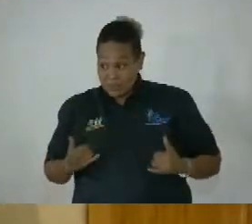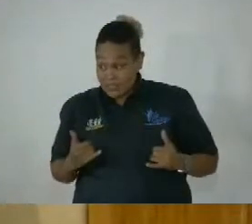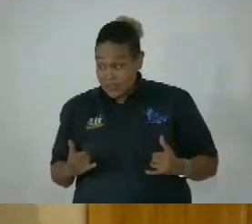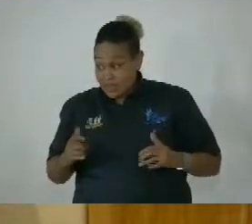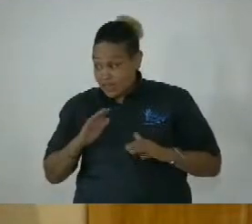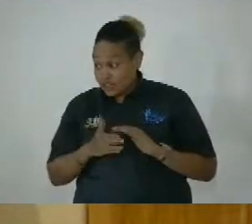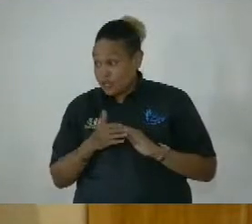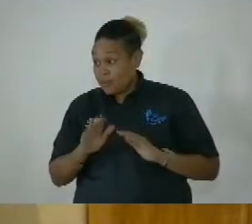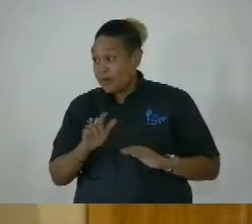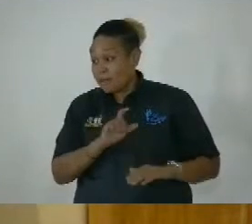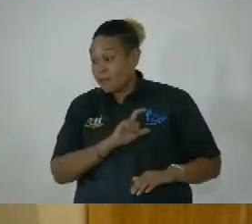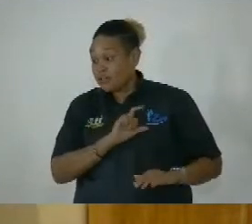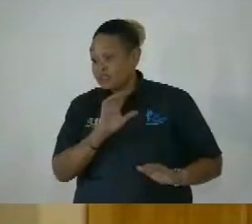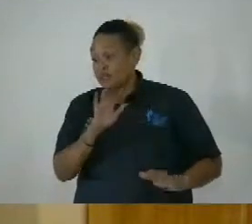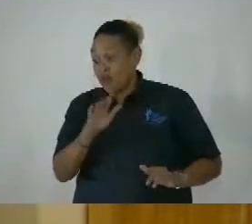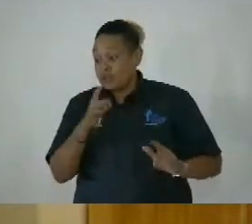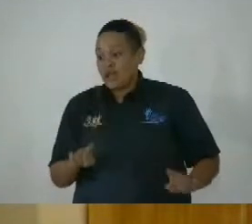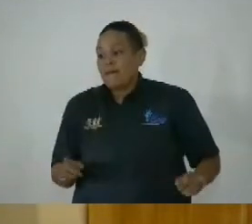Jamaica Police Force.